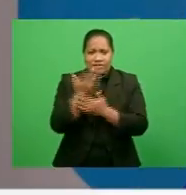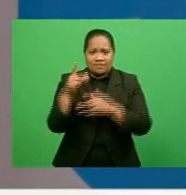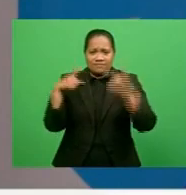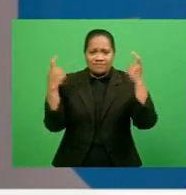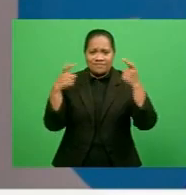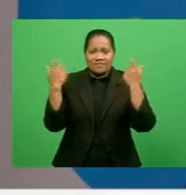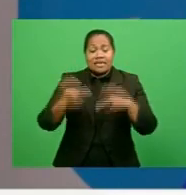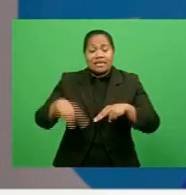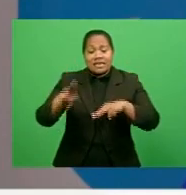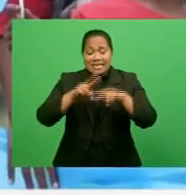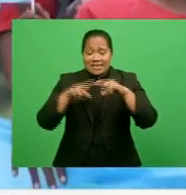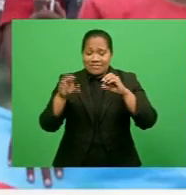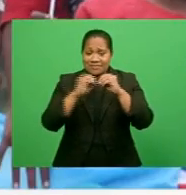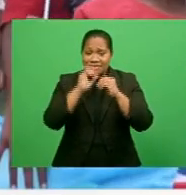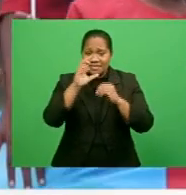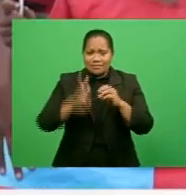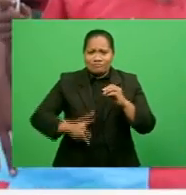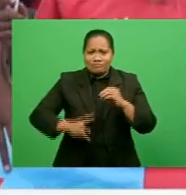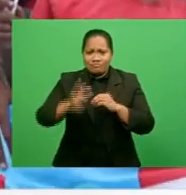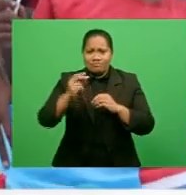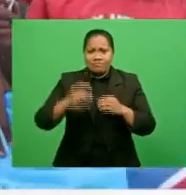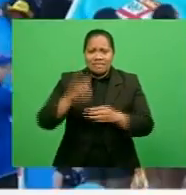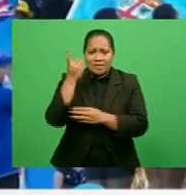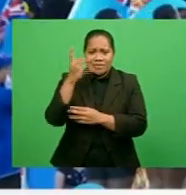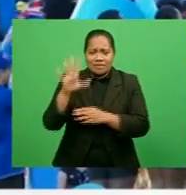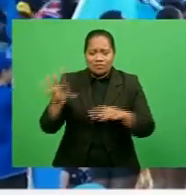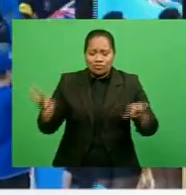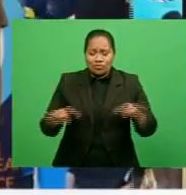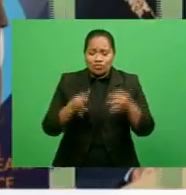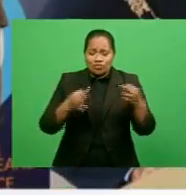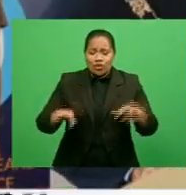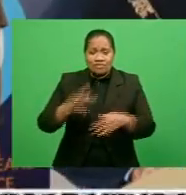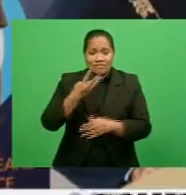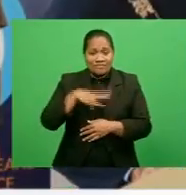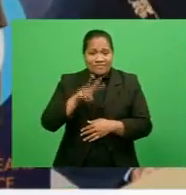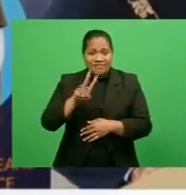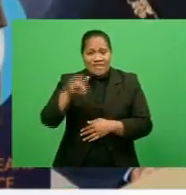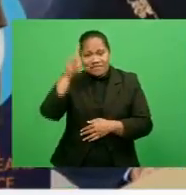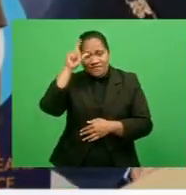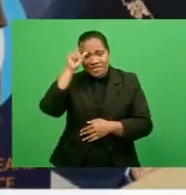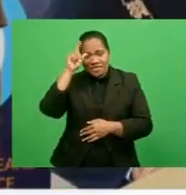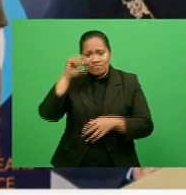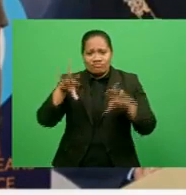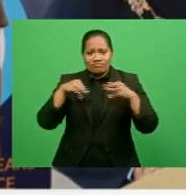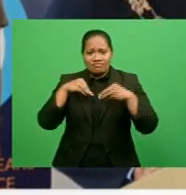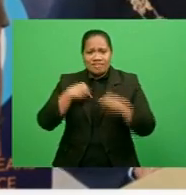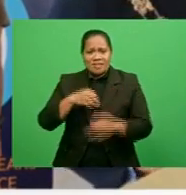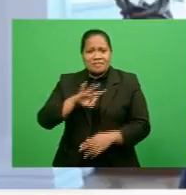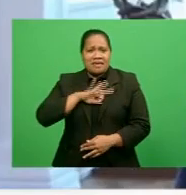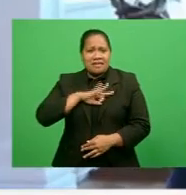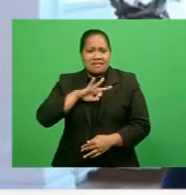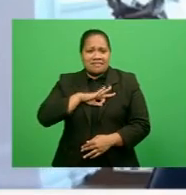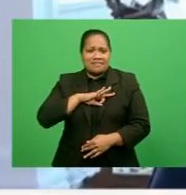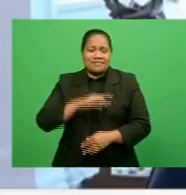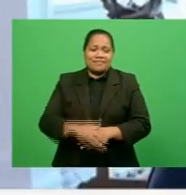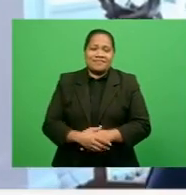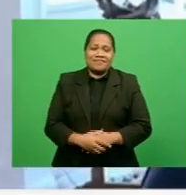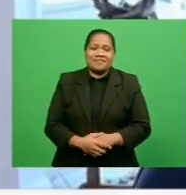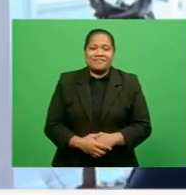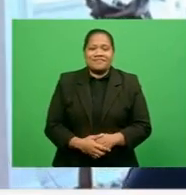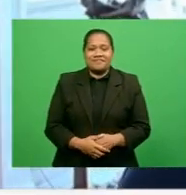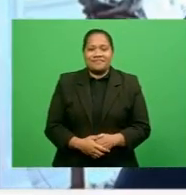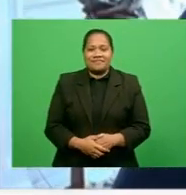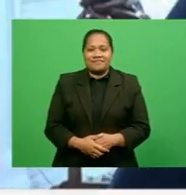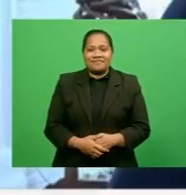celebrations. FBC launches independence song, and 32 Fijians receive commemorative medals.